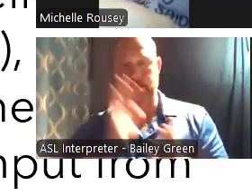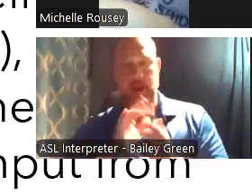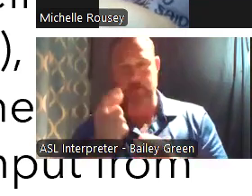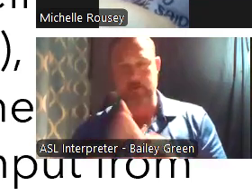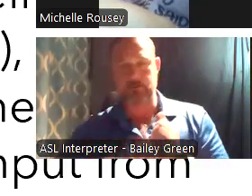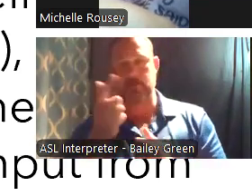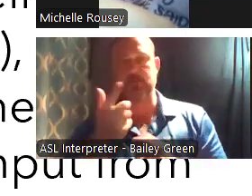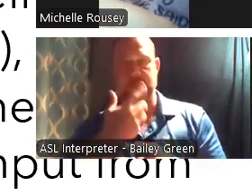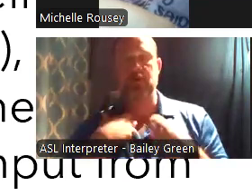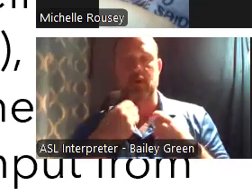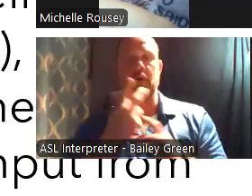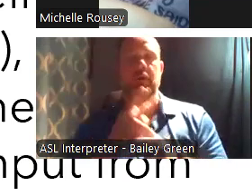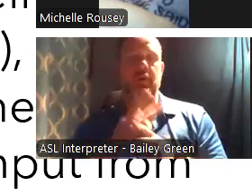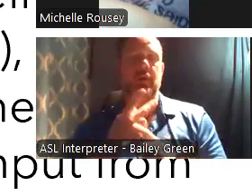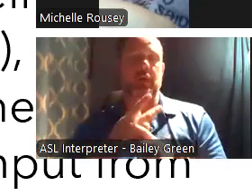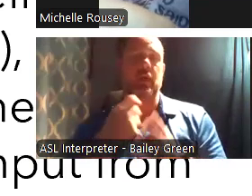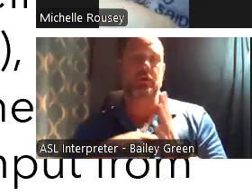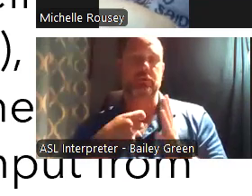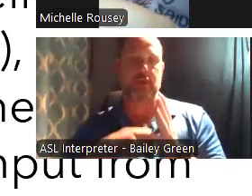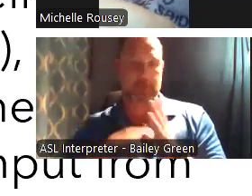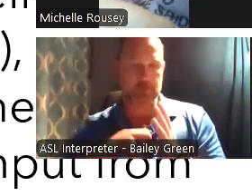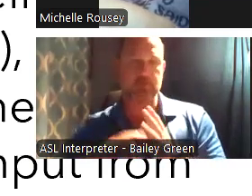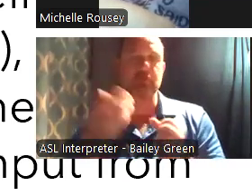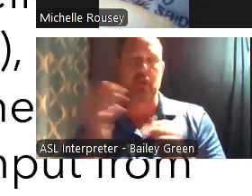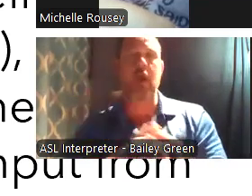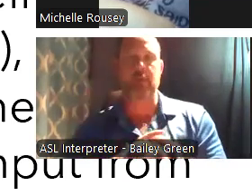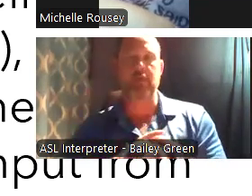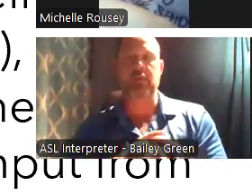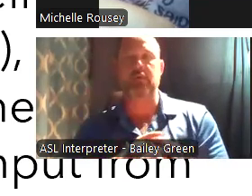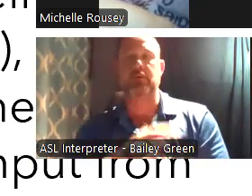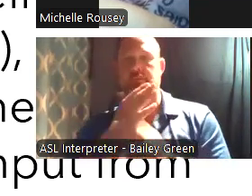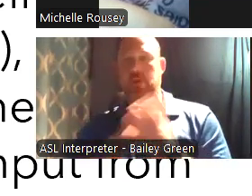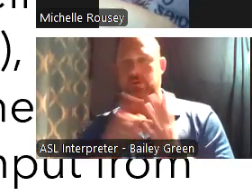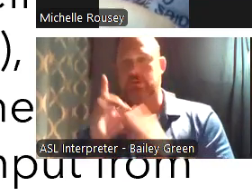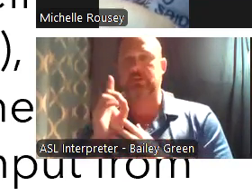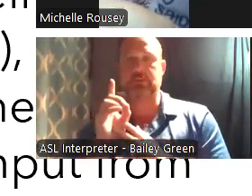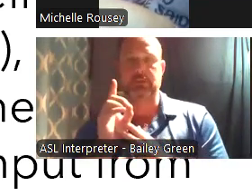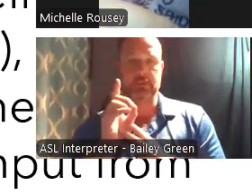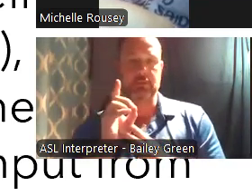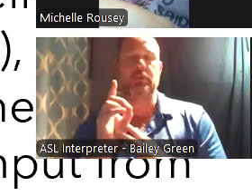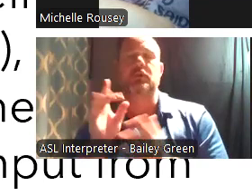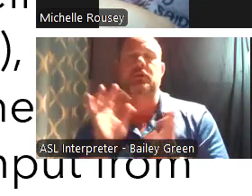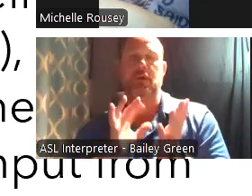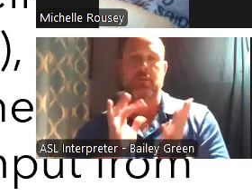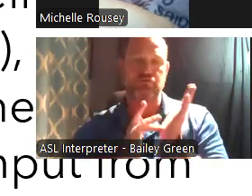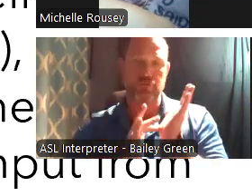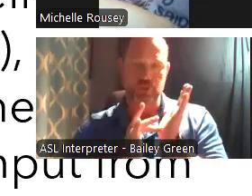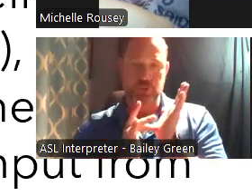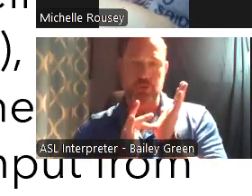your healthcare expense is pretty much covered. Your Part D, prescription